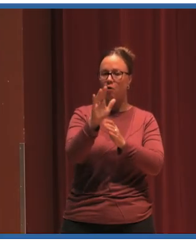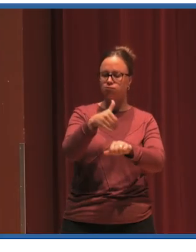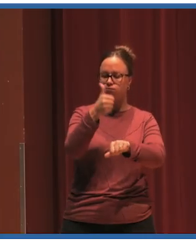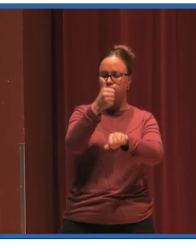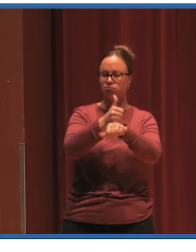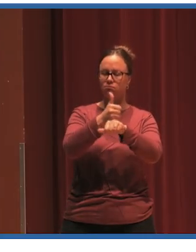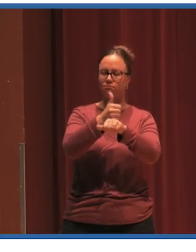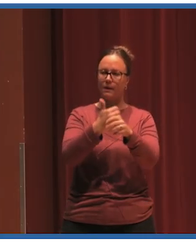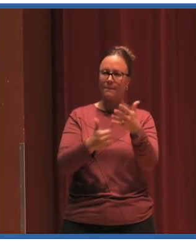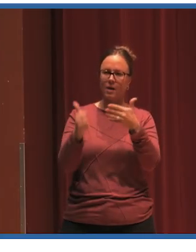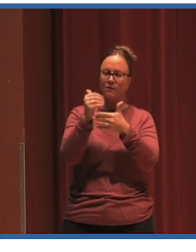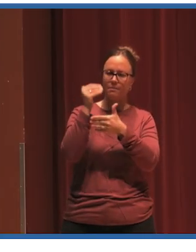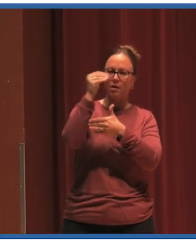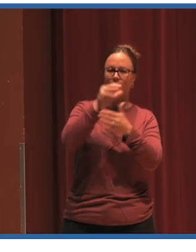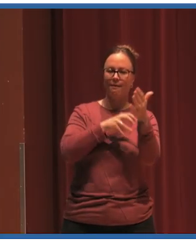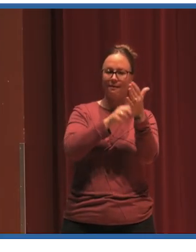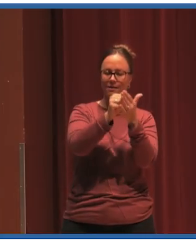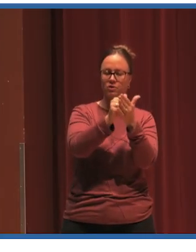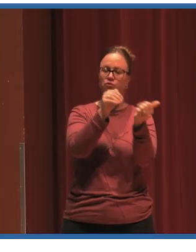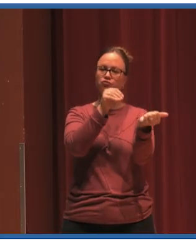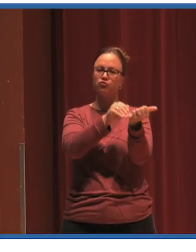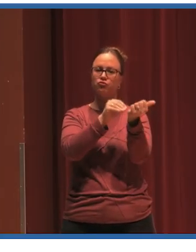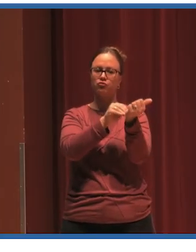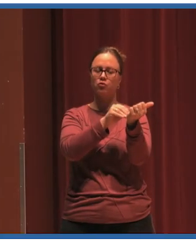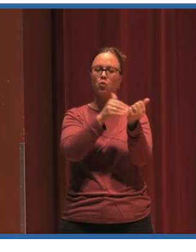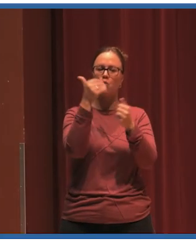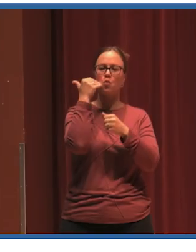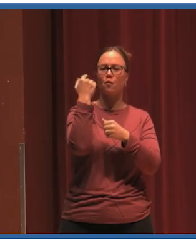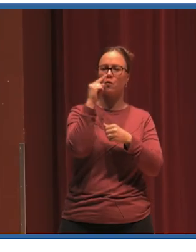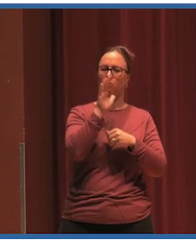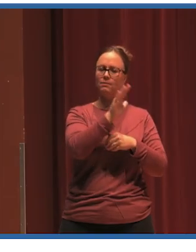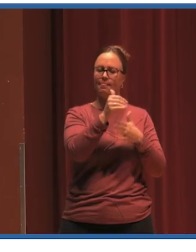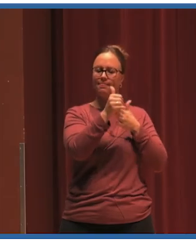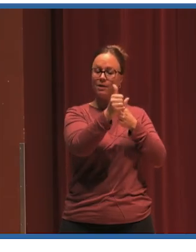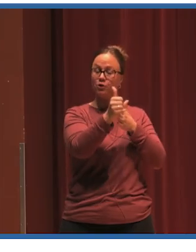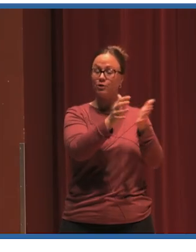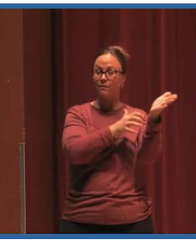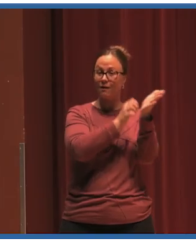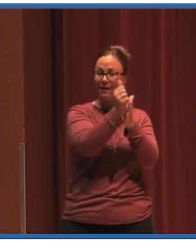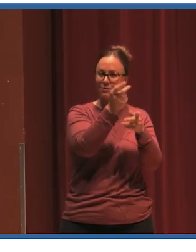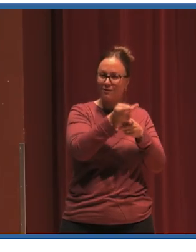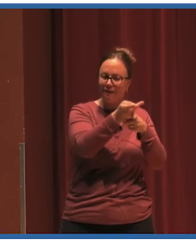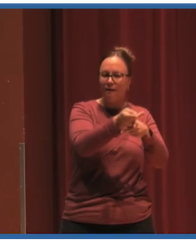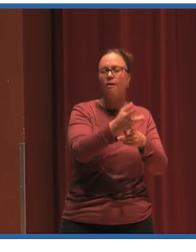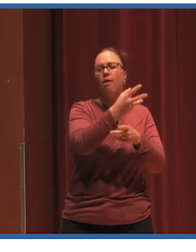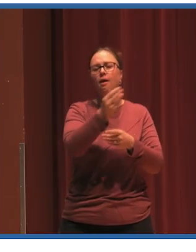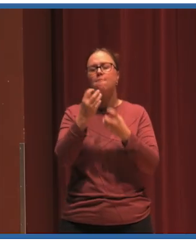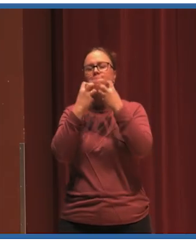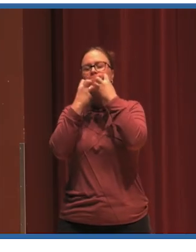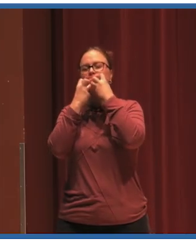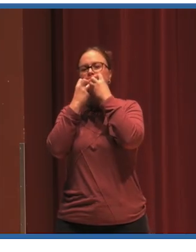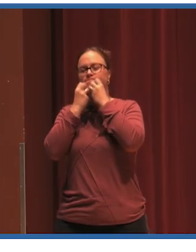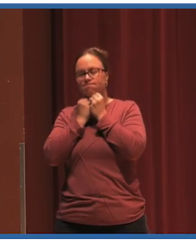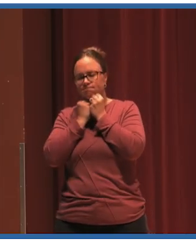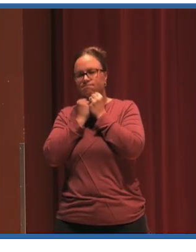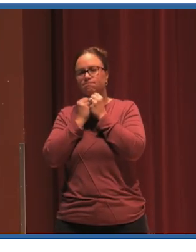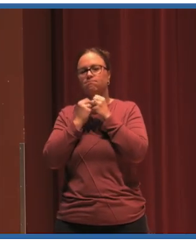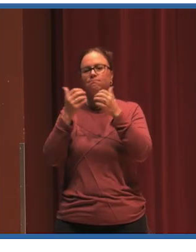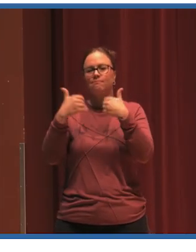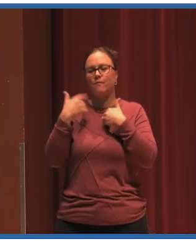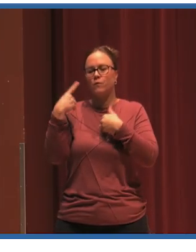Cancer. Dr. Deming is widely known not only for his leadership in cancer care, but for the compassion he brings to his patients